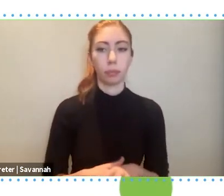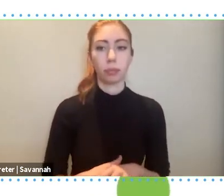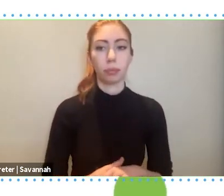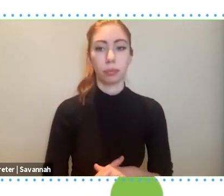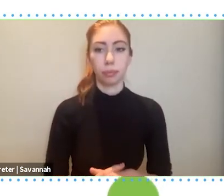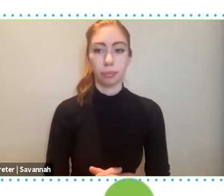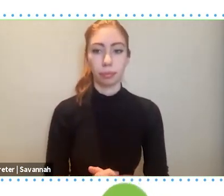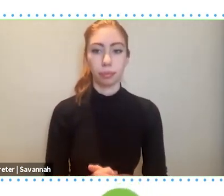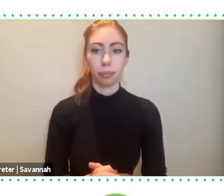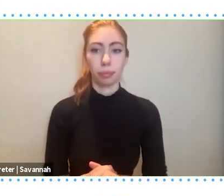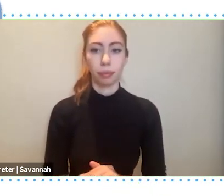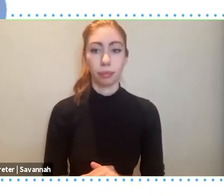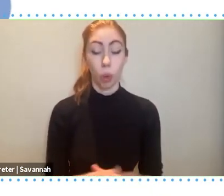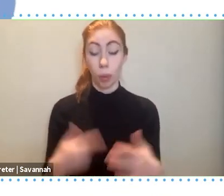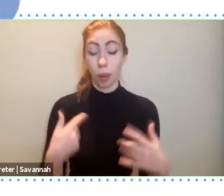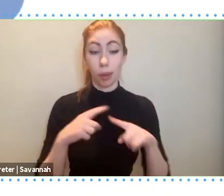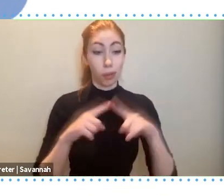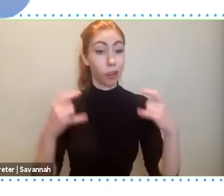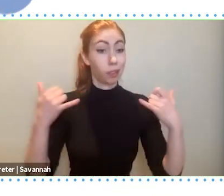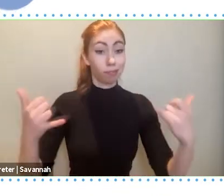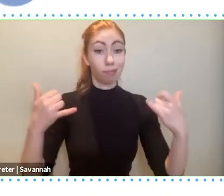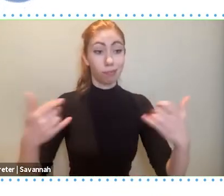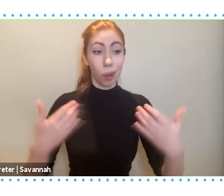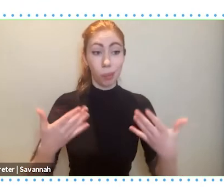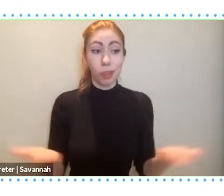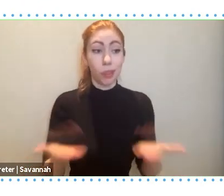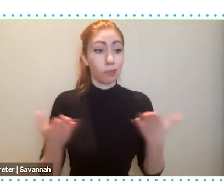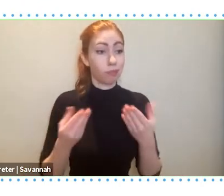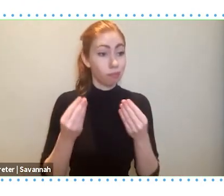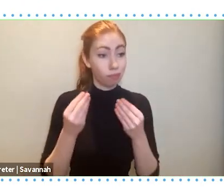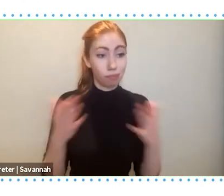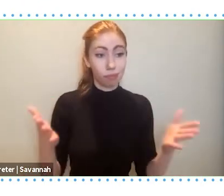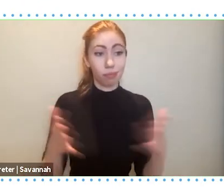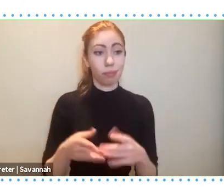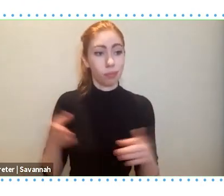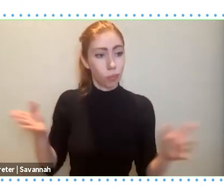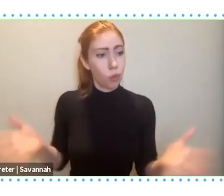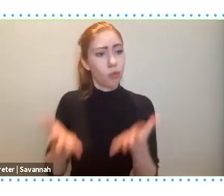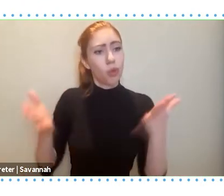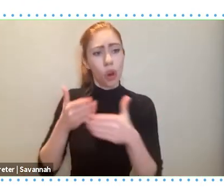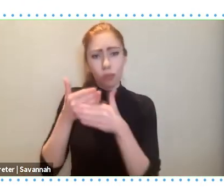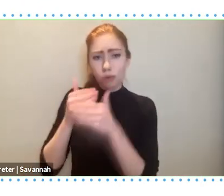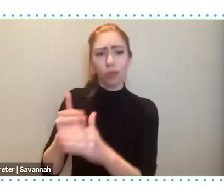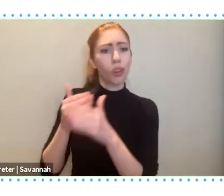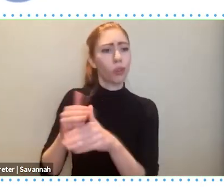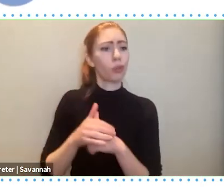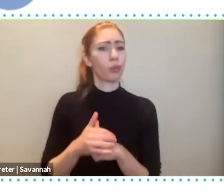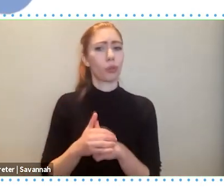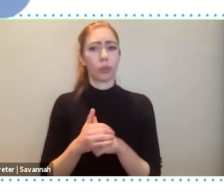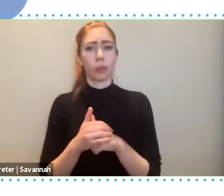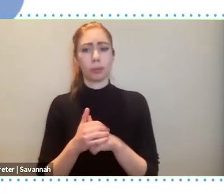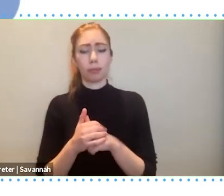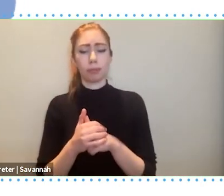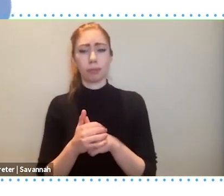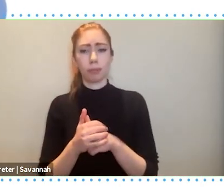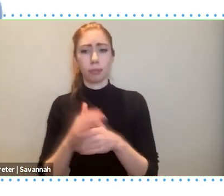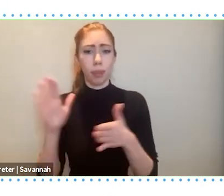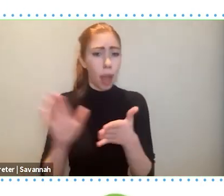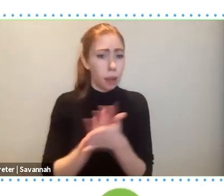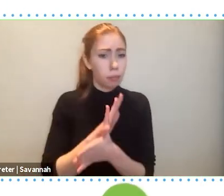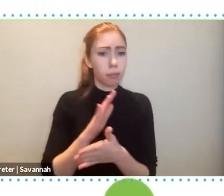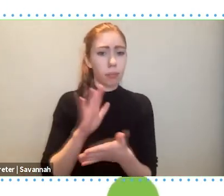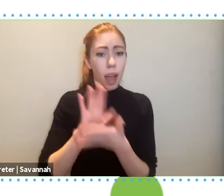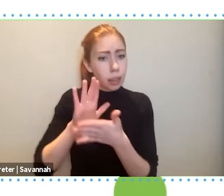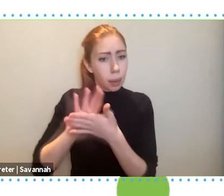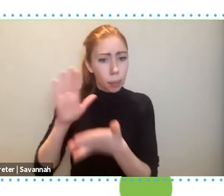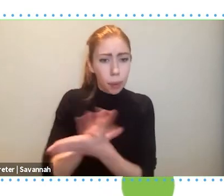to, you know, share your work and you know, beyond the peer-reviewed journals that live in the ivory tower. You